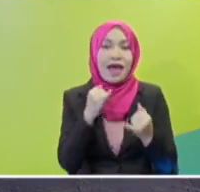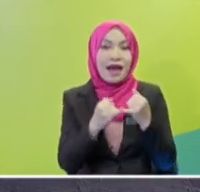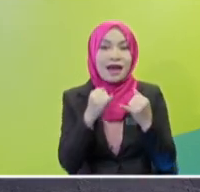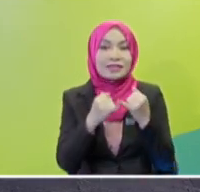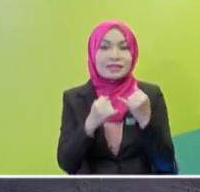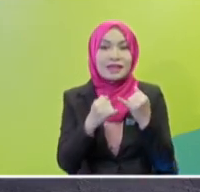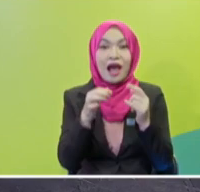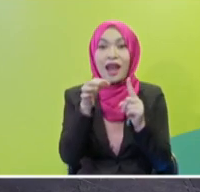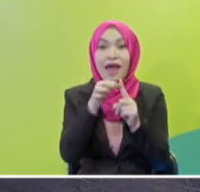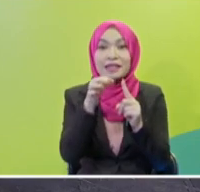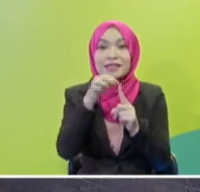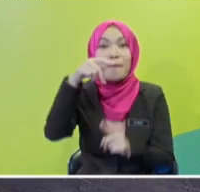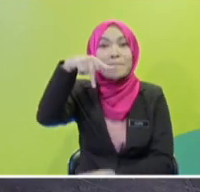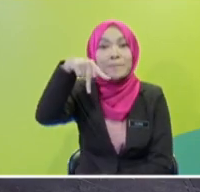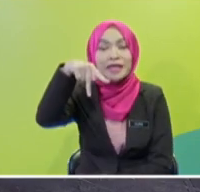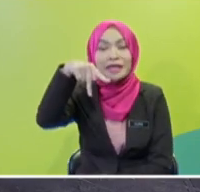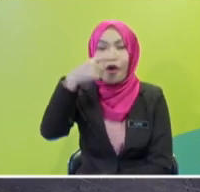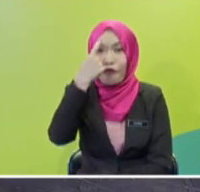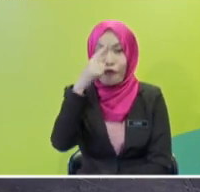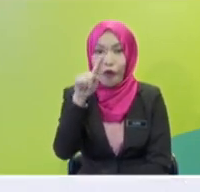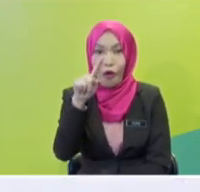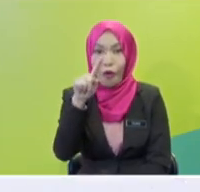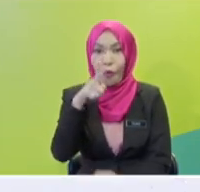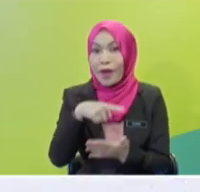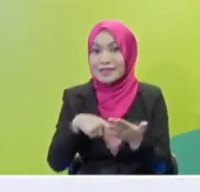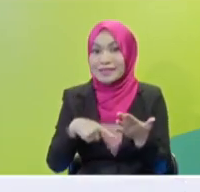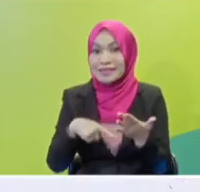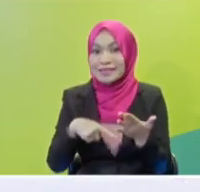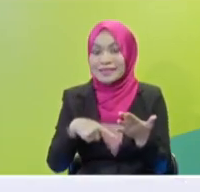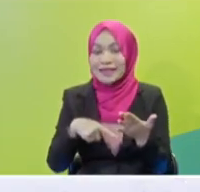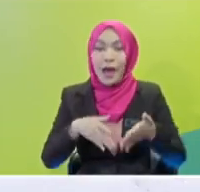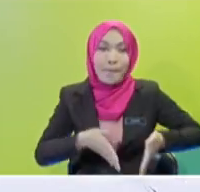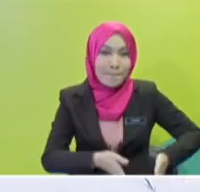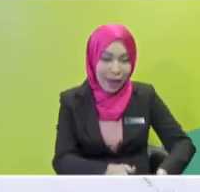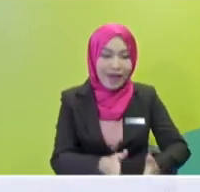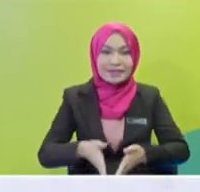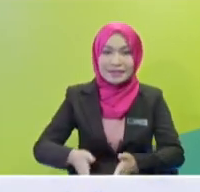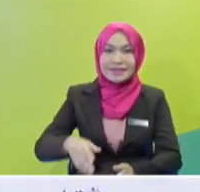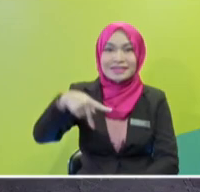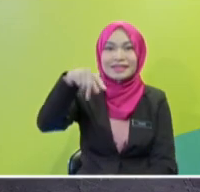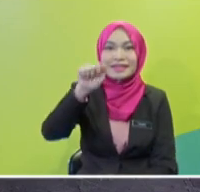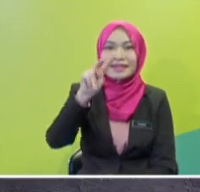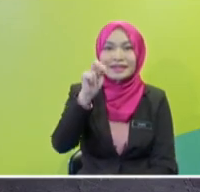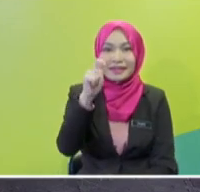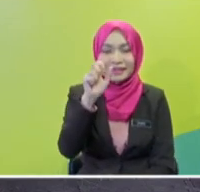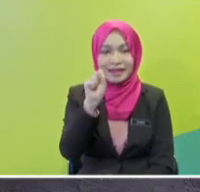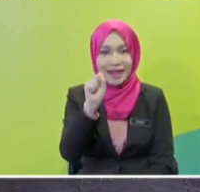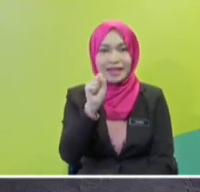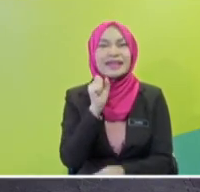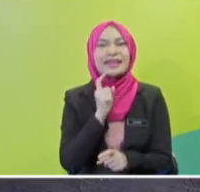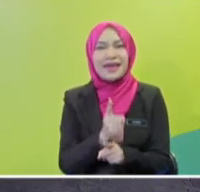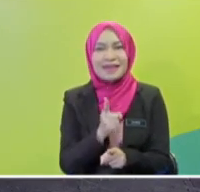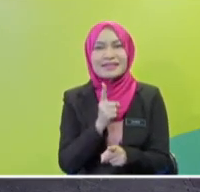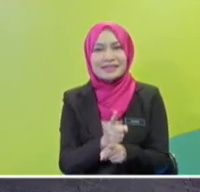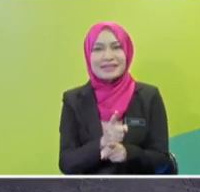course, we have here P for pens. Pens. Wow, pens. You did a great job,